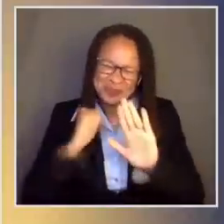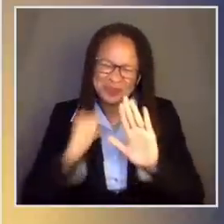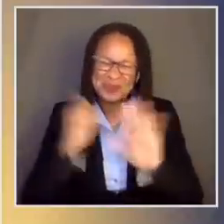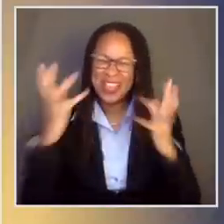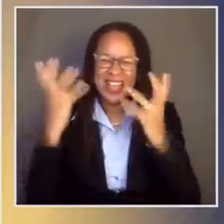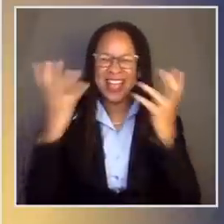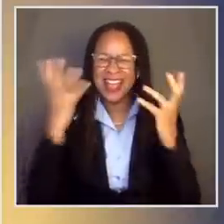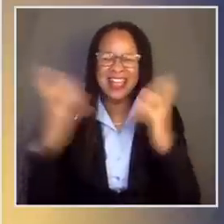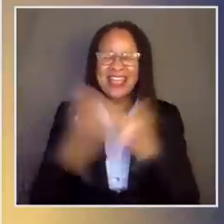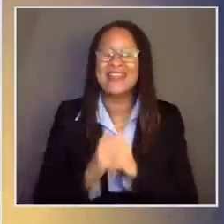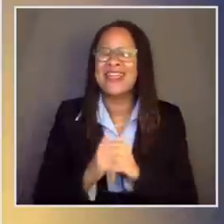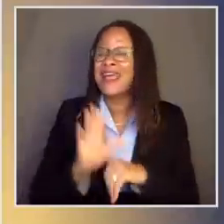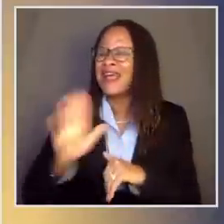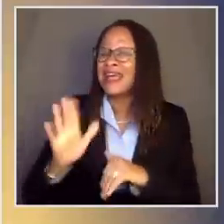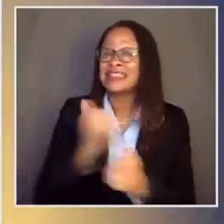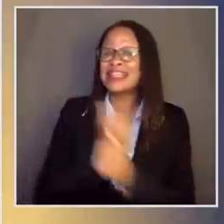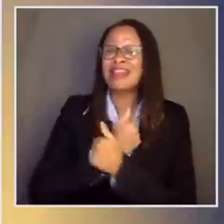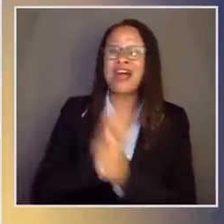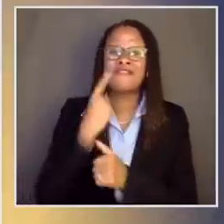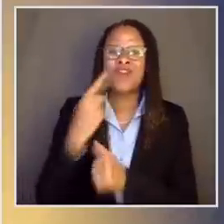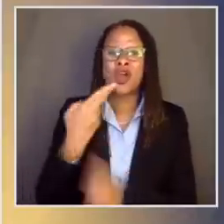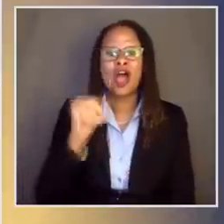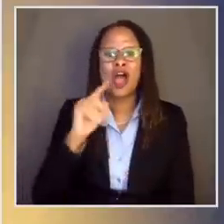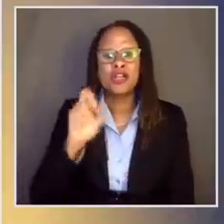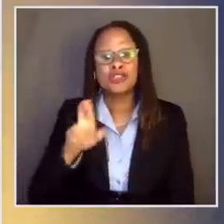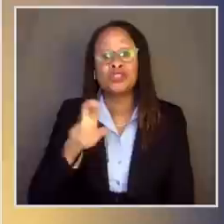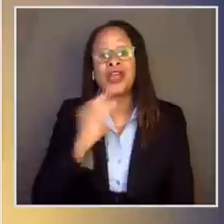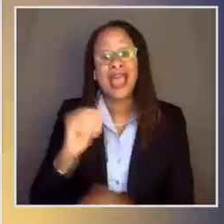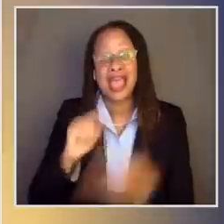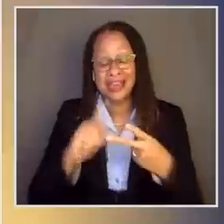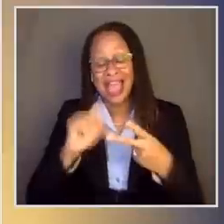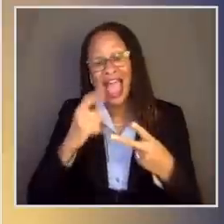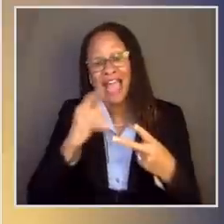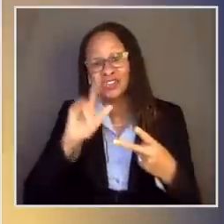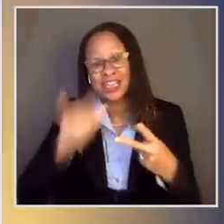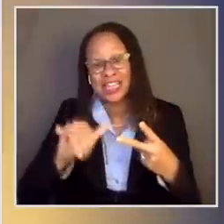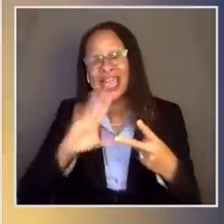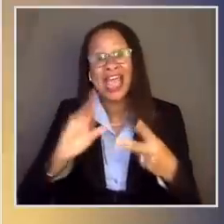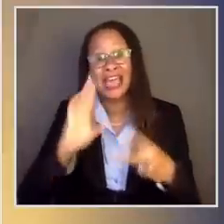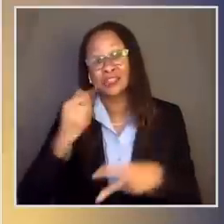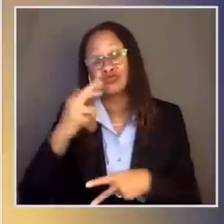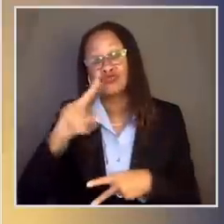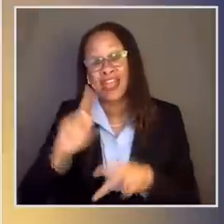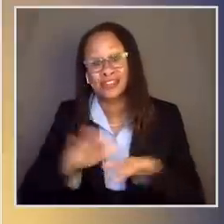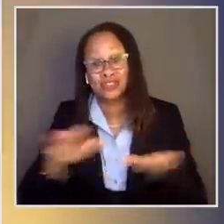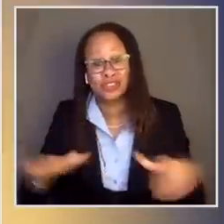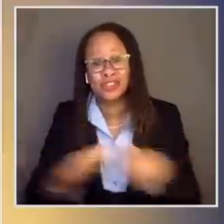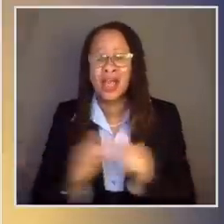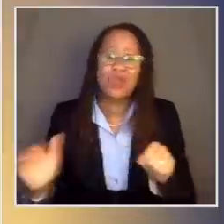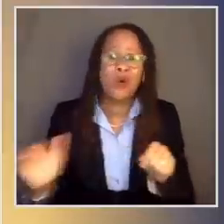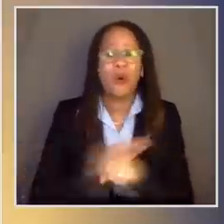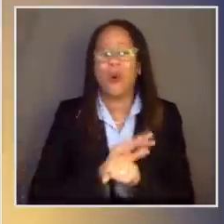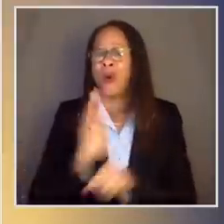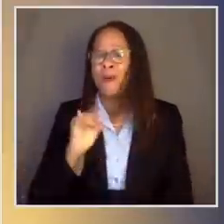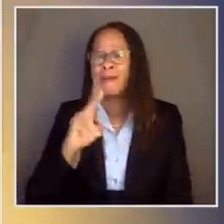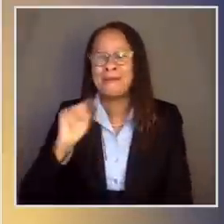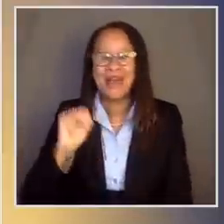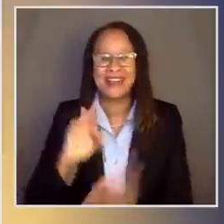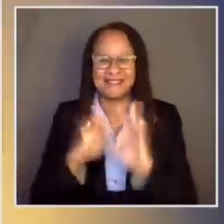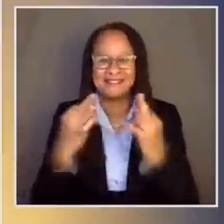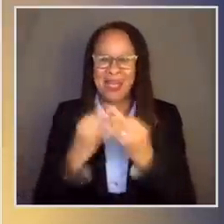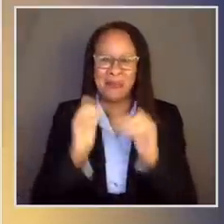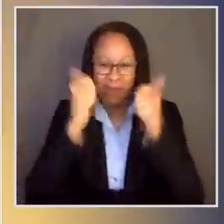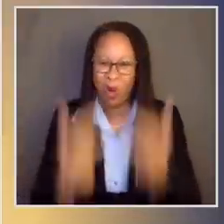It's his love for Hunter and Ashley and his grandchildren and the entire Biden family.